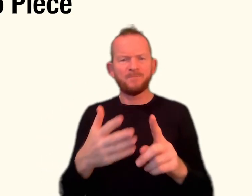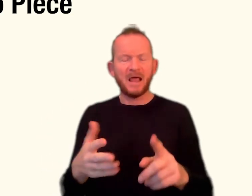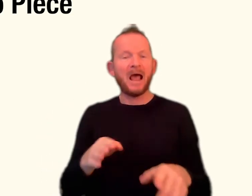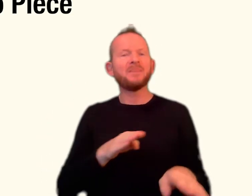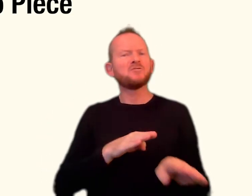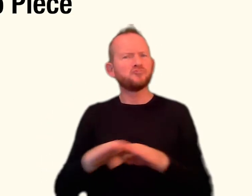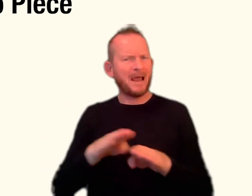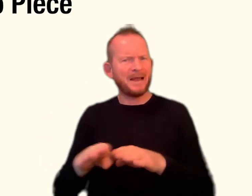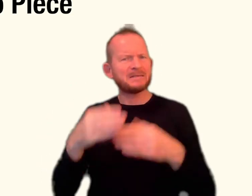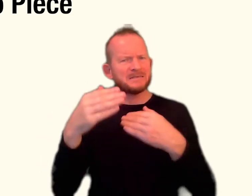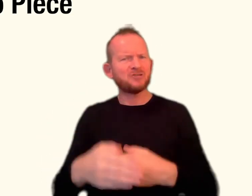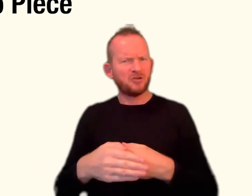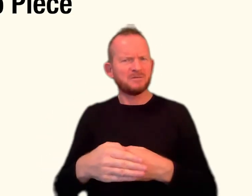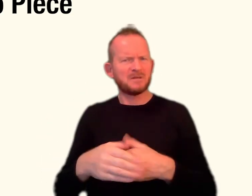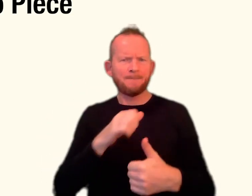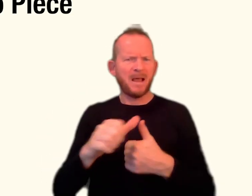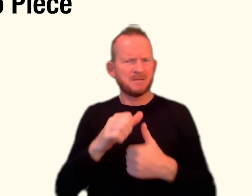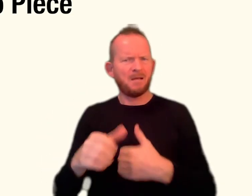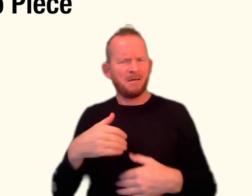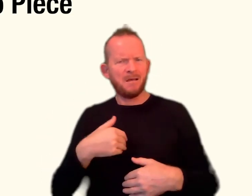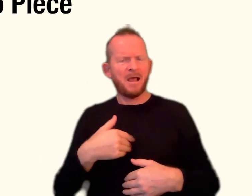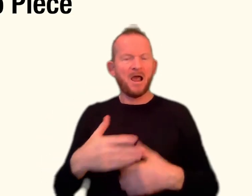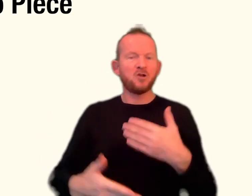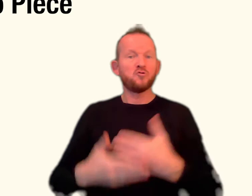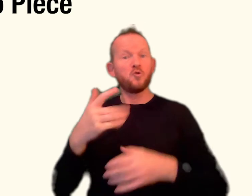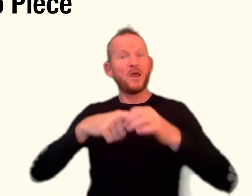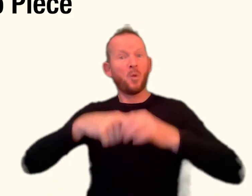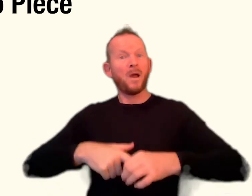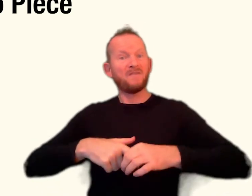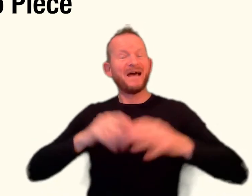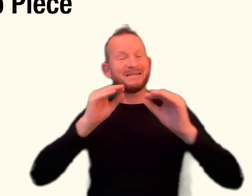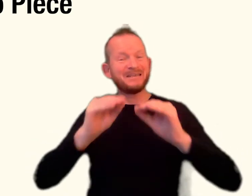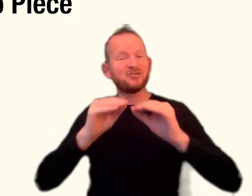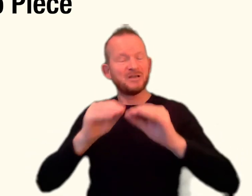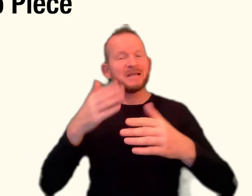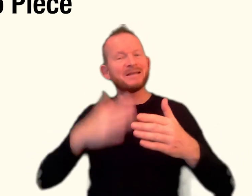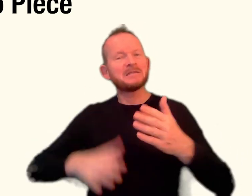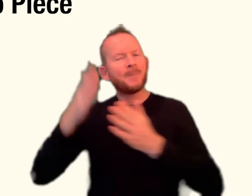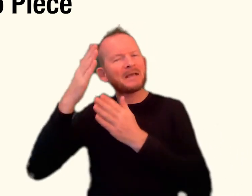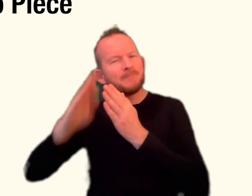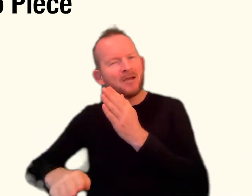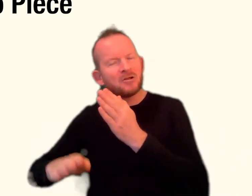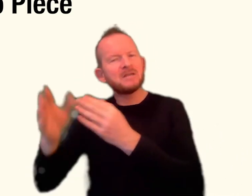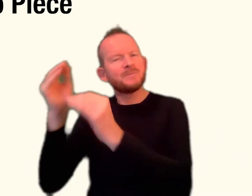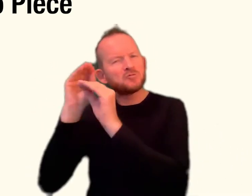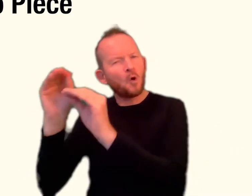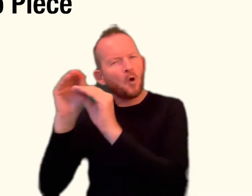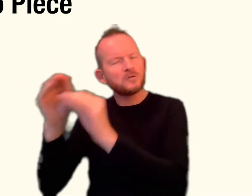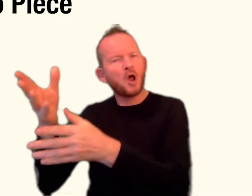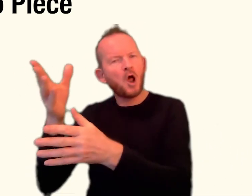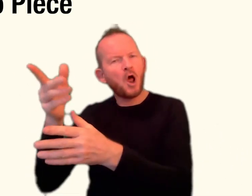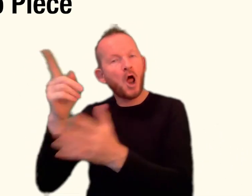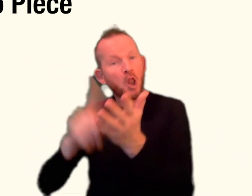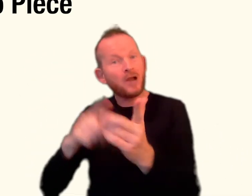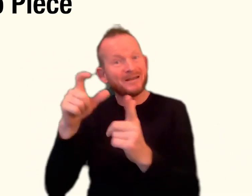training sessions are better. I've always believed that newly qualified teachers need to be experienced and need to be taught learning